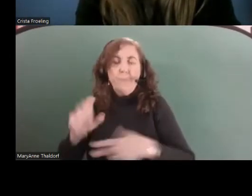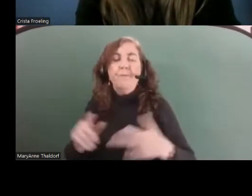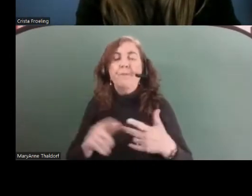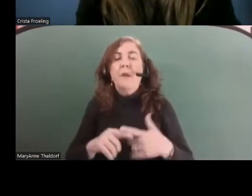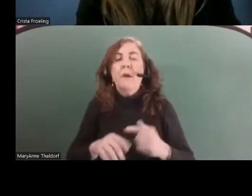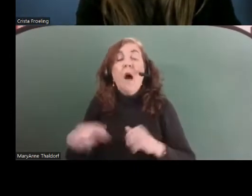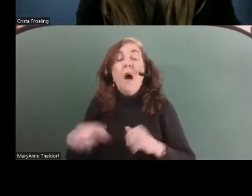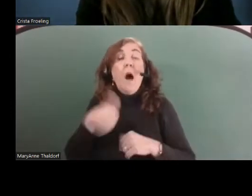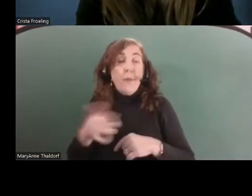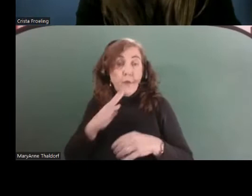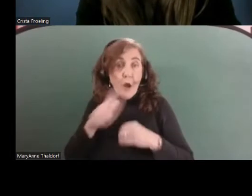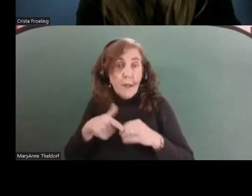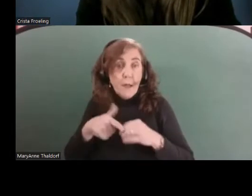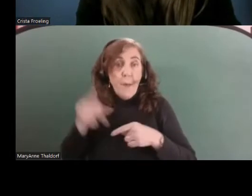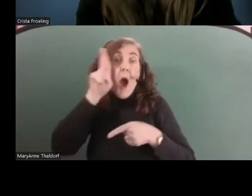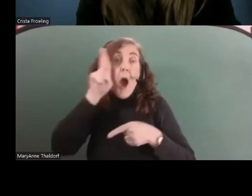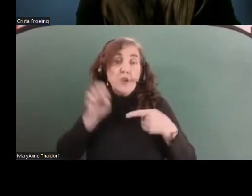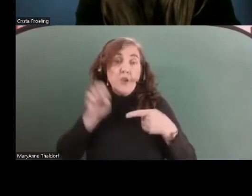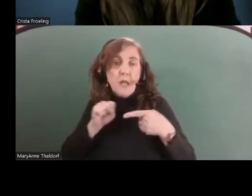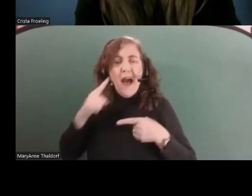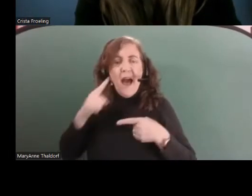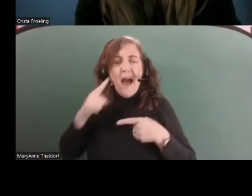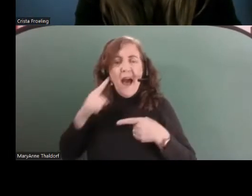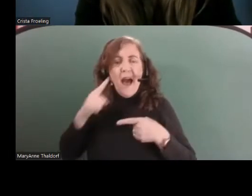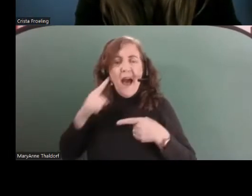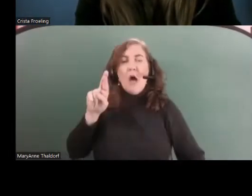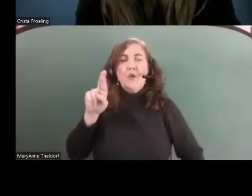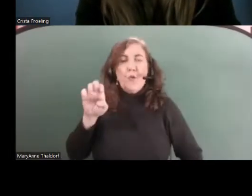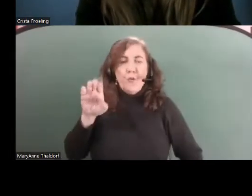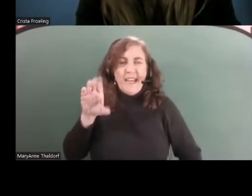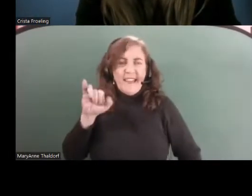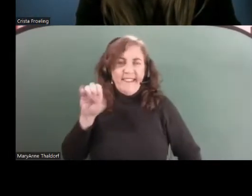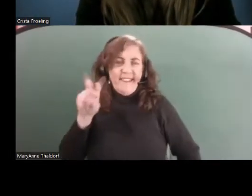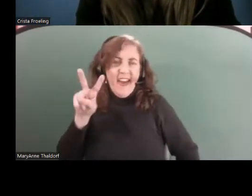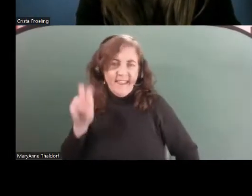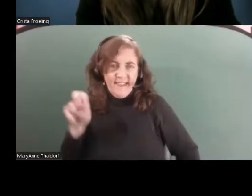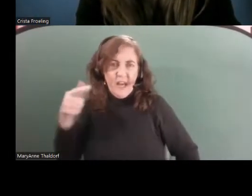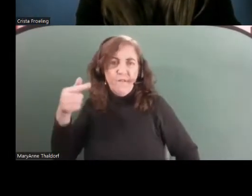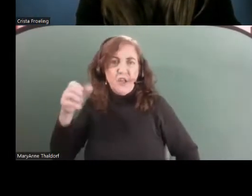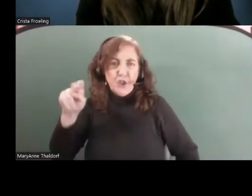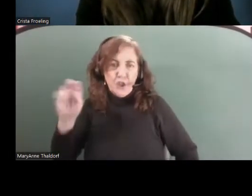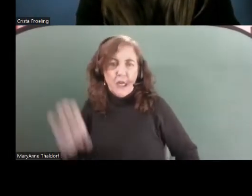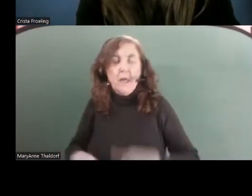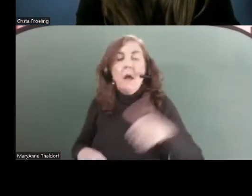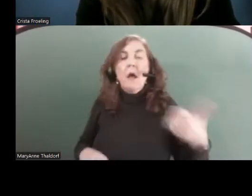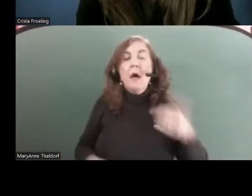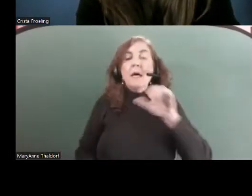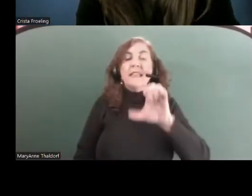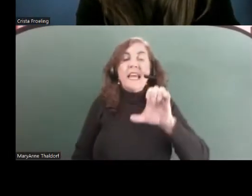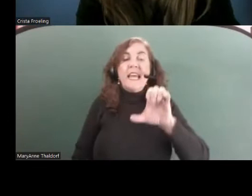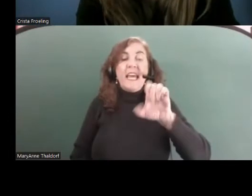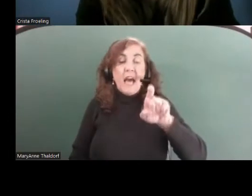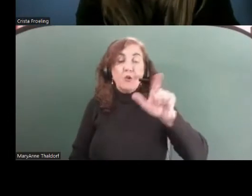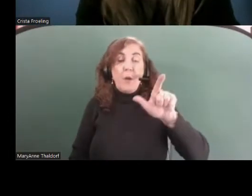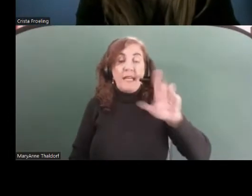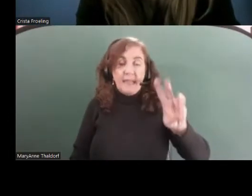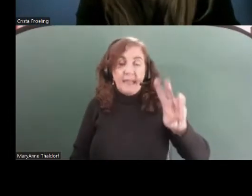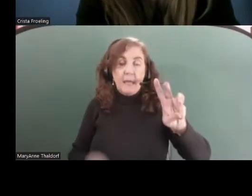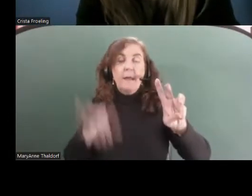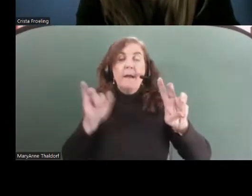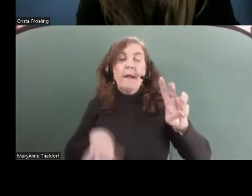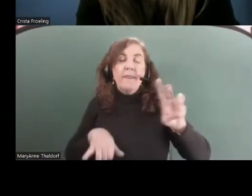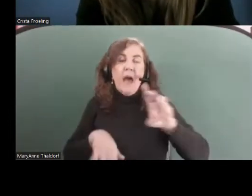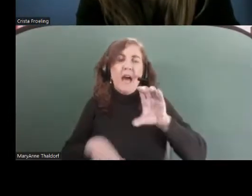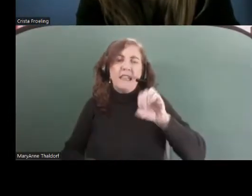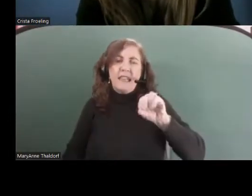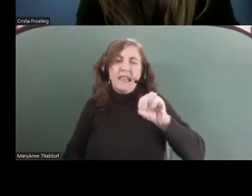I think Usher's is recessive. And then the CX26 gene mutation is connexin 26. And I know a lot of